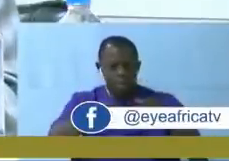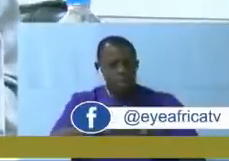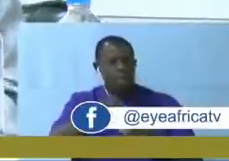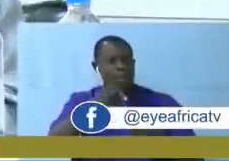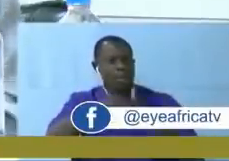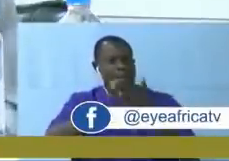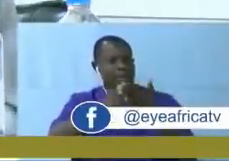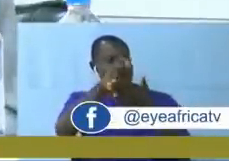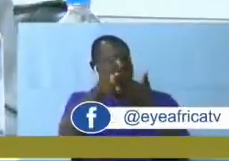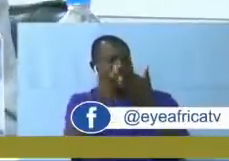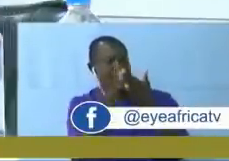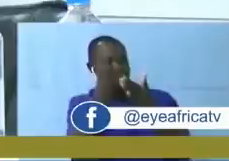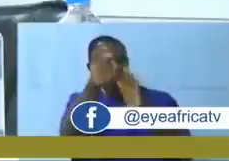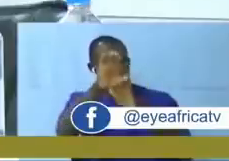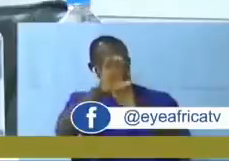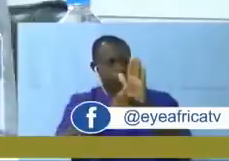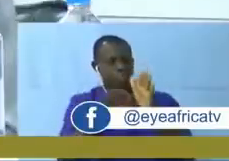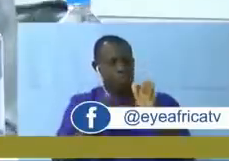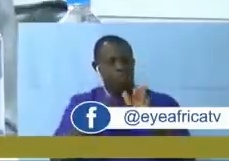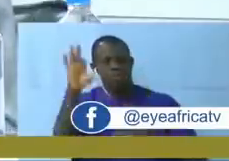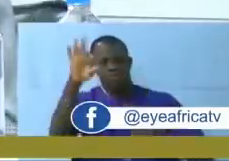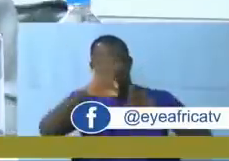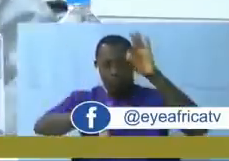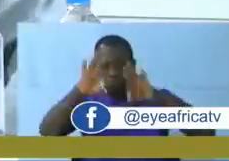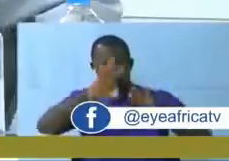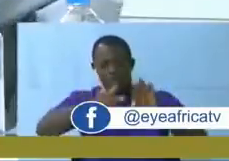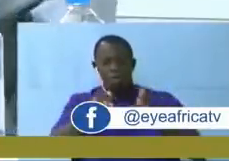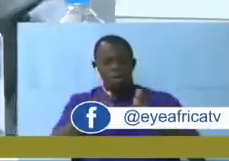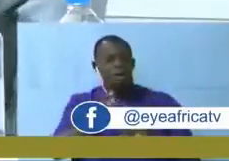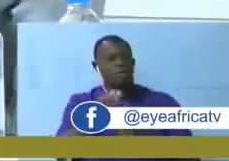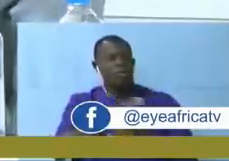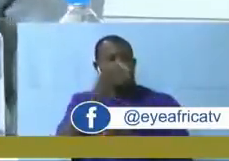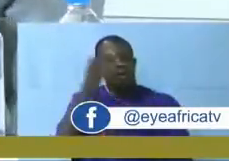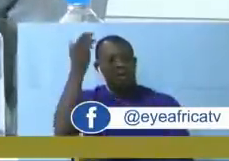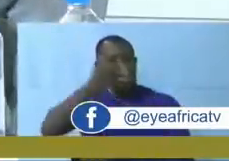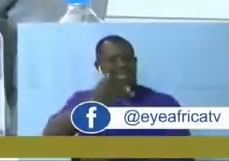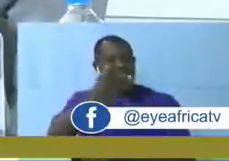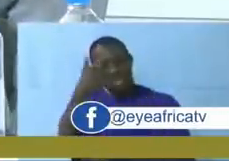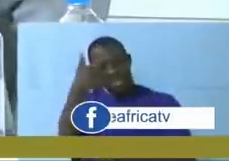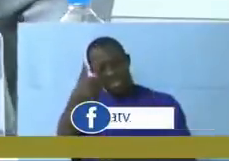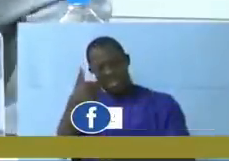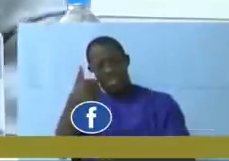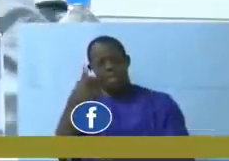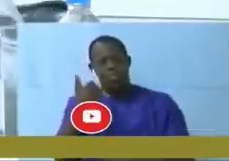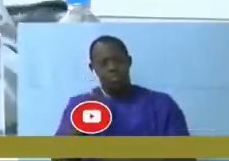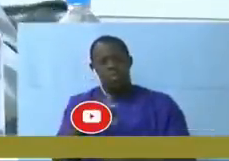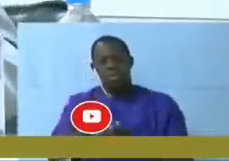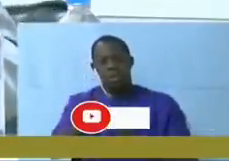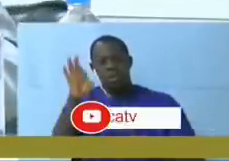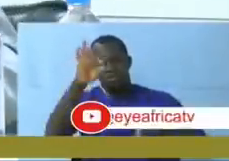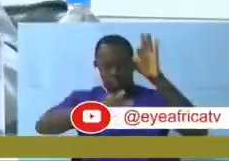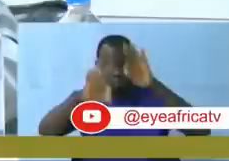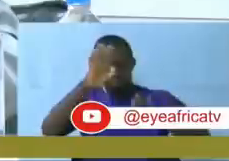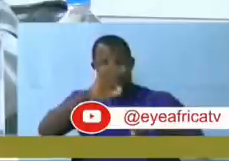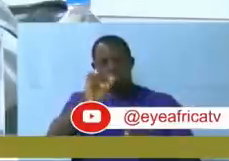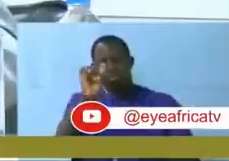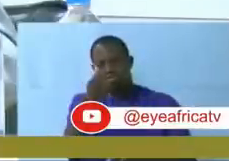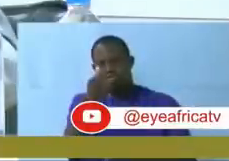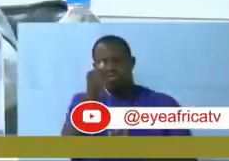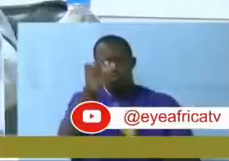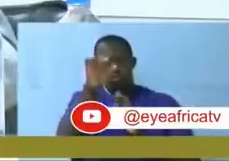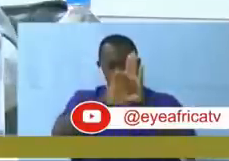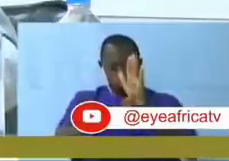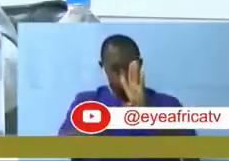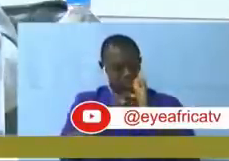draft we voted for. In, was it 96 referendum? Yes. Bobu na dañ ko génné bokuton ci li nga xamné ni mom lañ